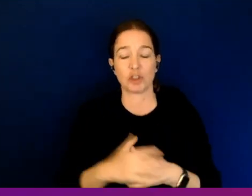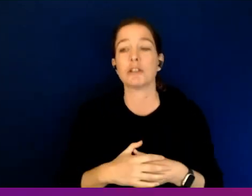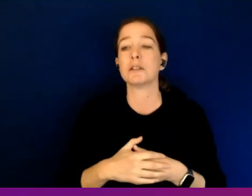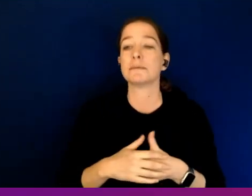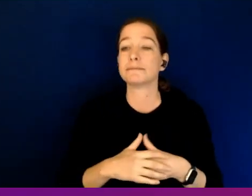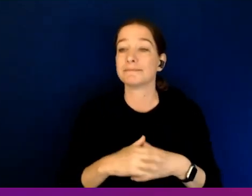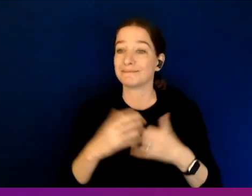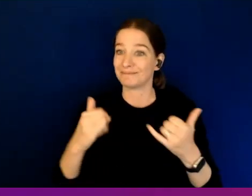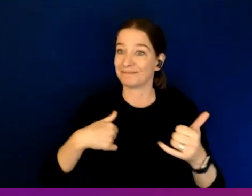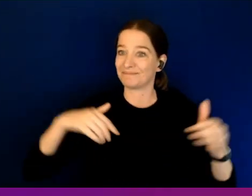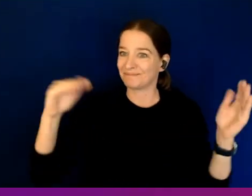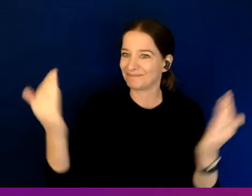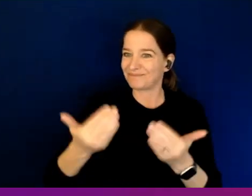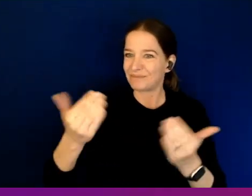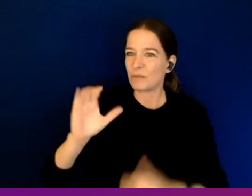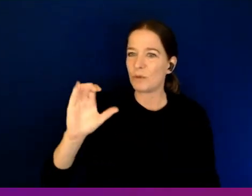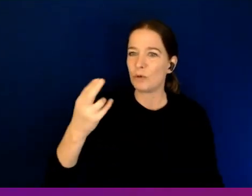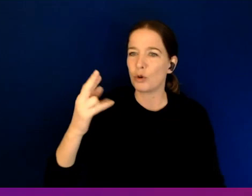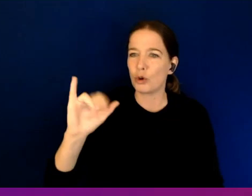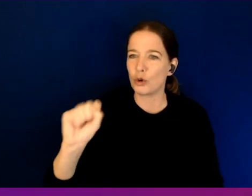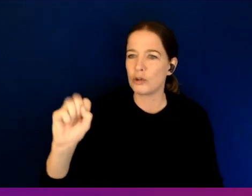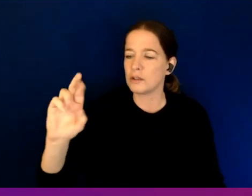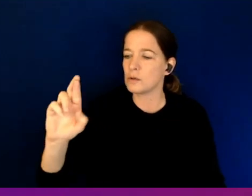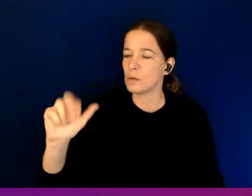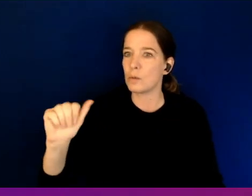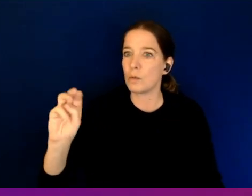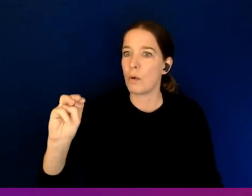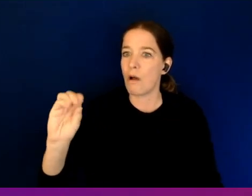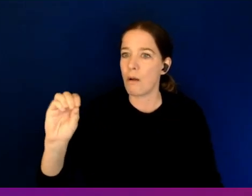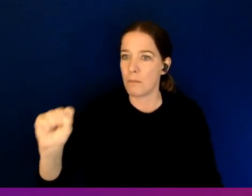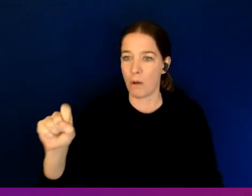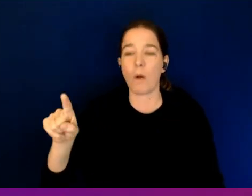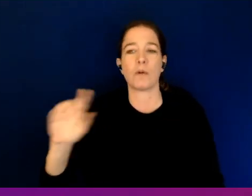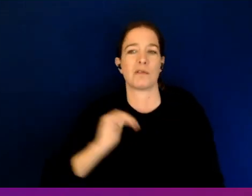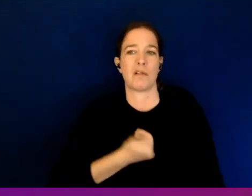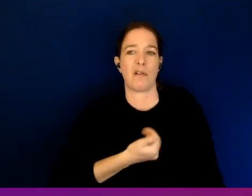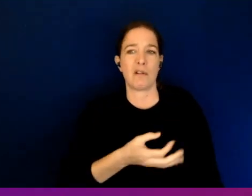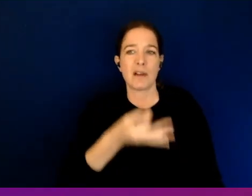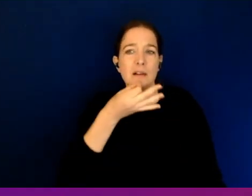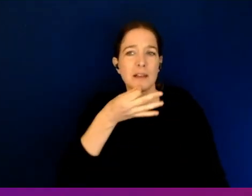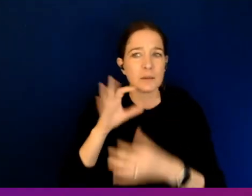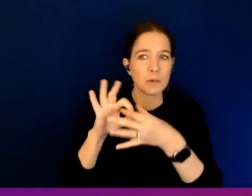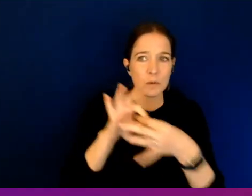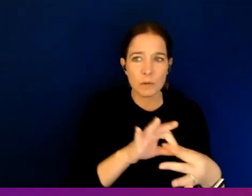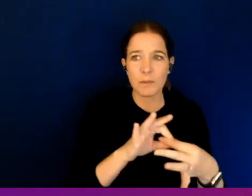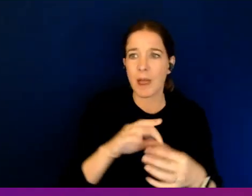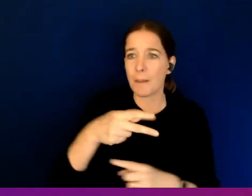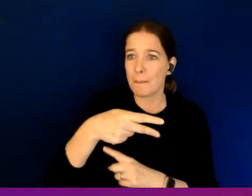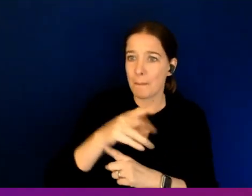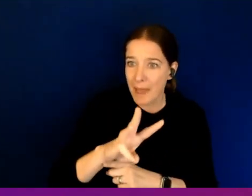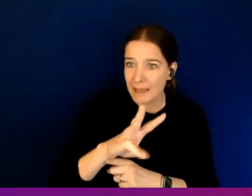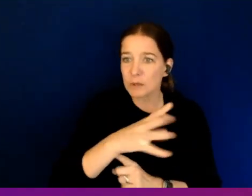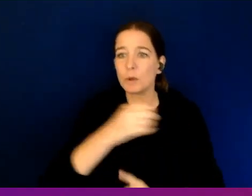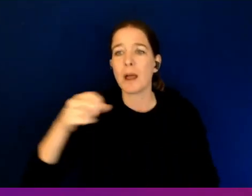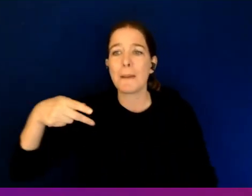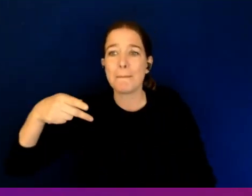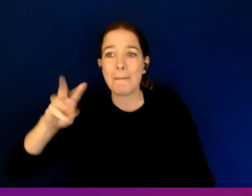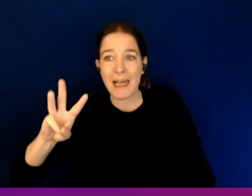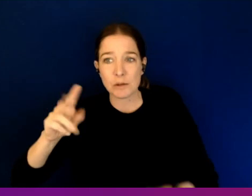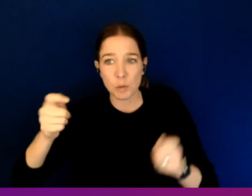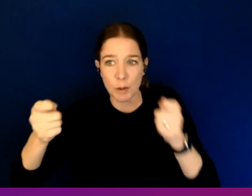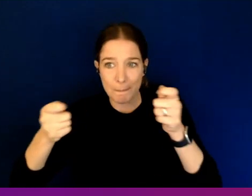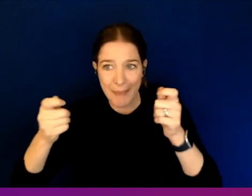to invite Chris Ramos, our subject matter expert on password and password managers. Now, Chris